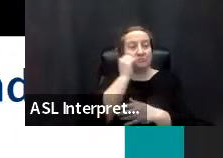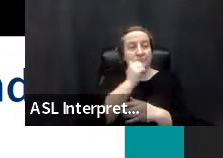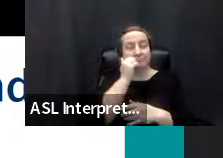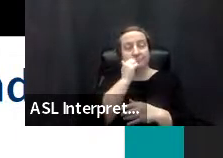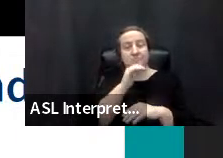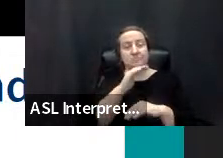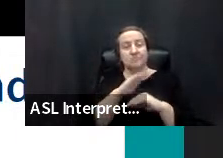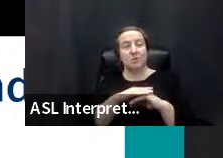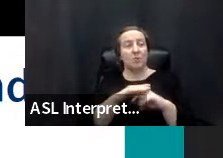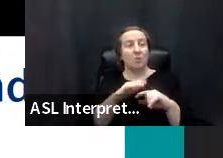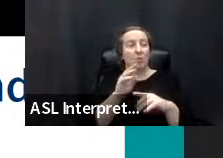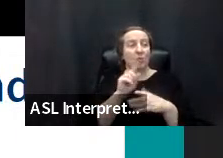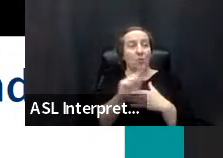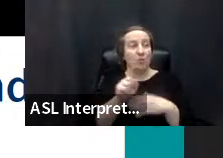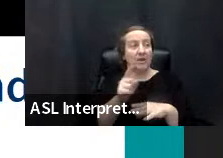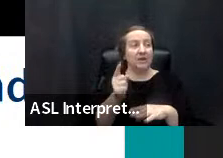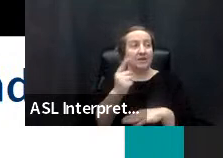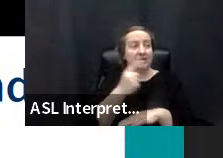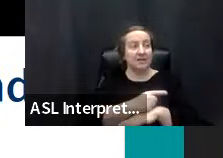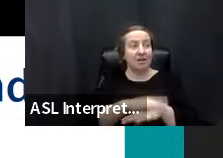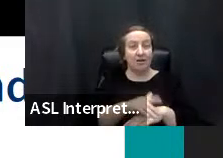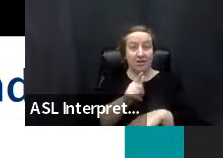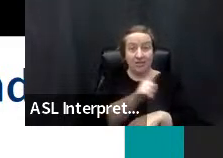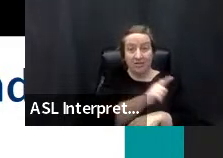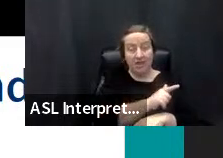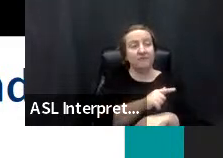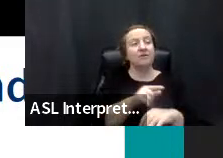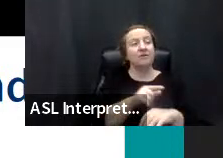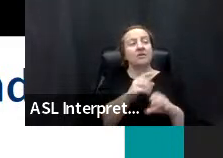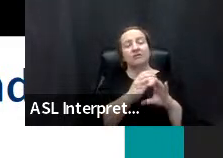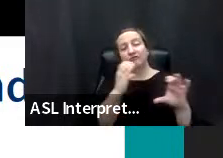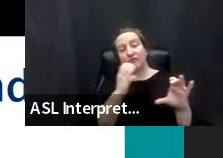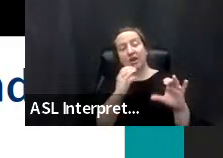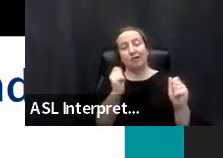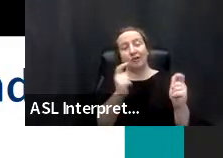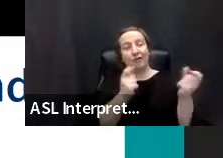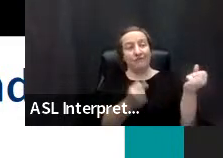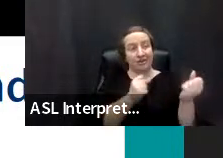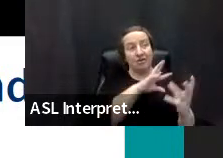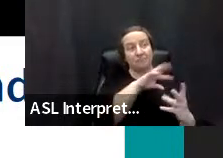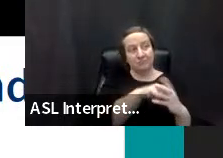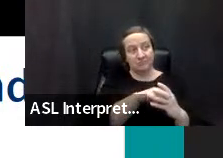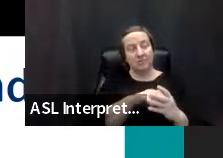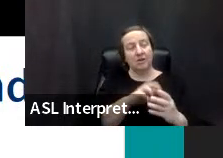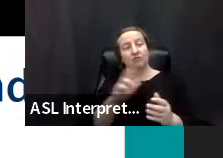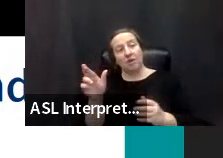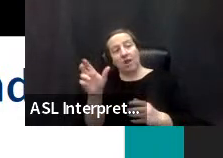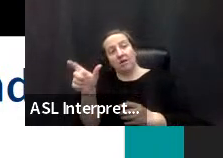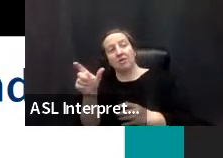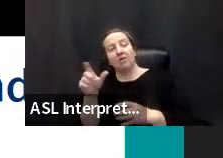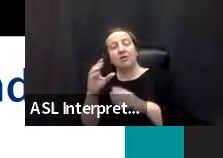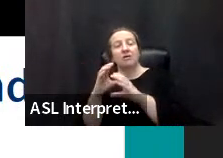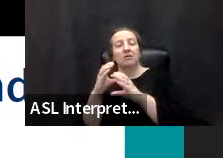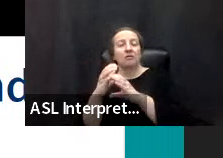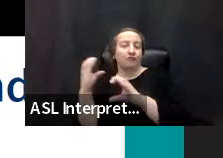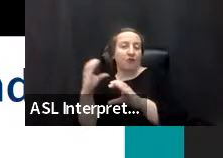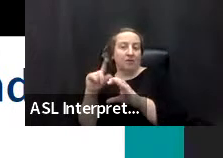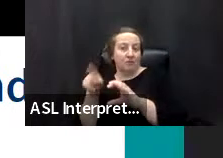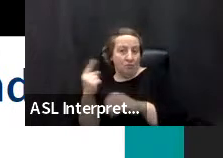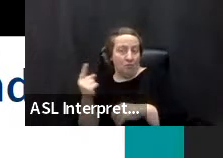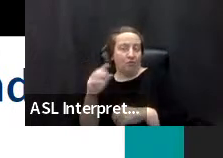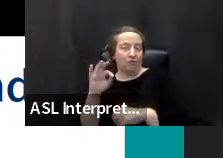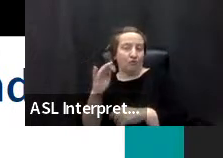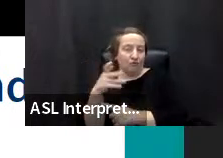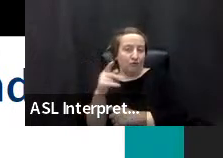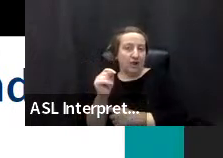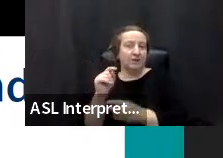left is the total volume, so it includes both freight volumes and all vehicles inclusive. And then the one on the right is kind of showing the freight profile. So the freight,